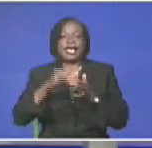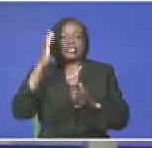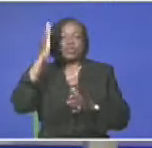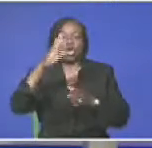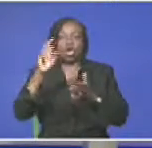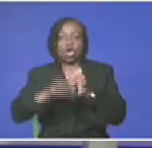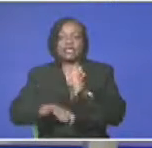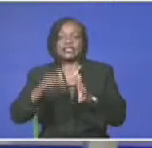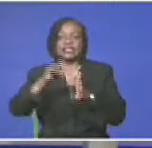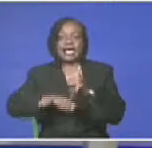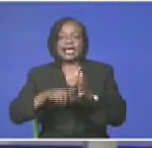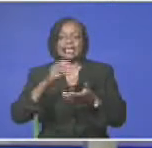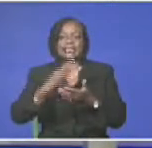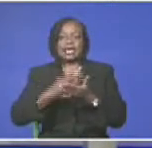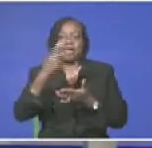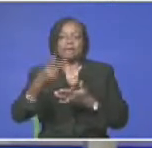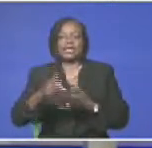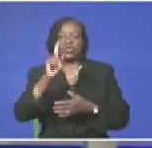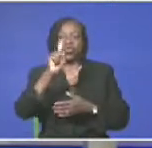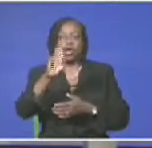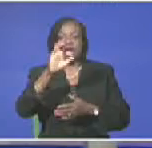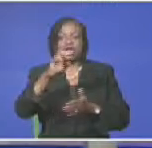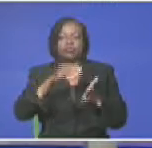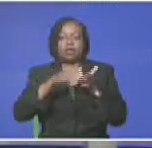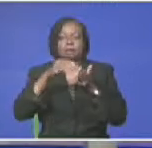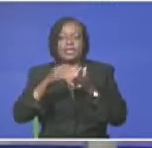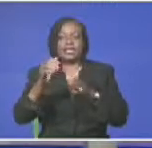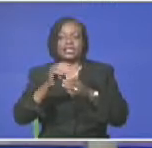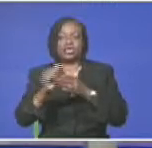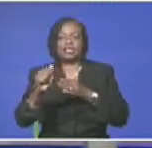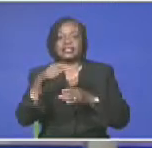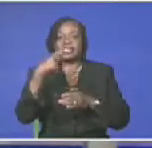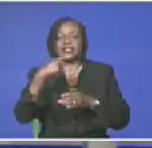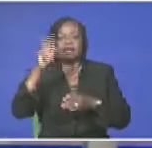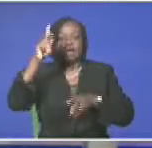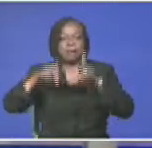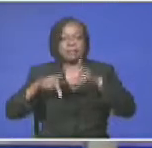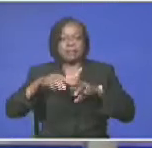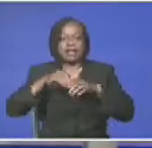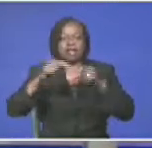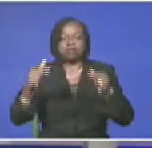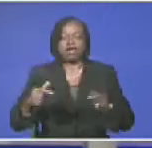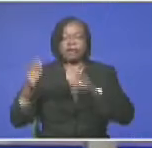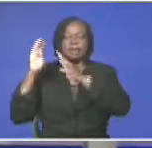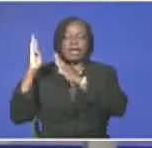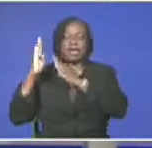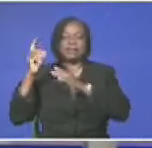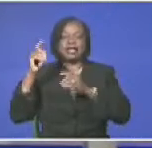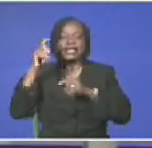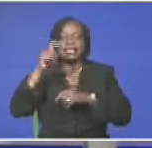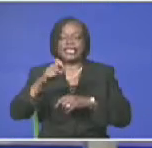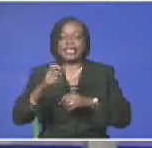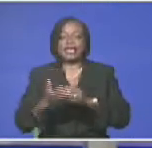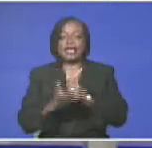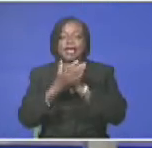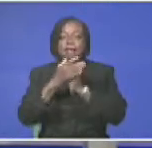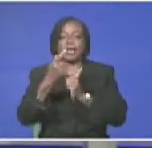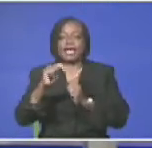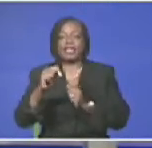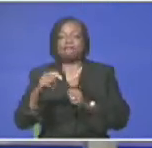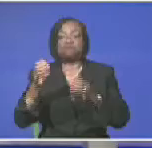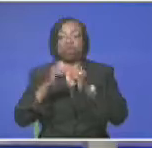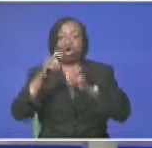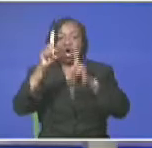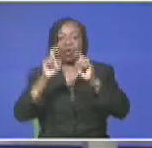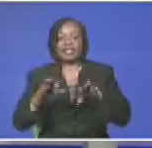$100 million. Cooper says the people in Grand Bahama need help and government's resolution raises more questions than answers. He